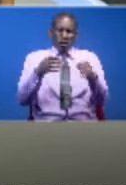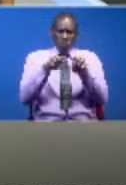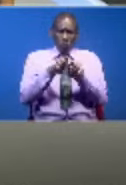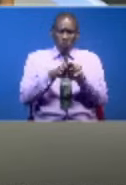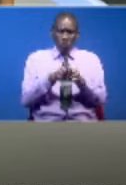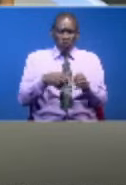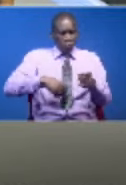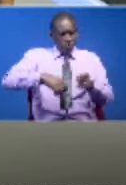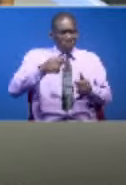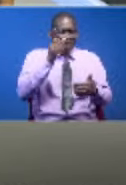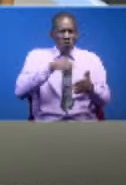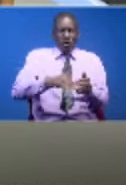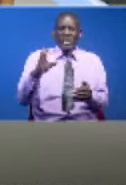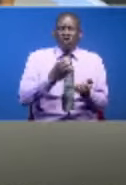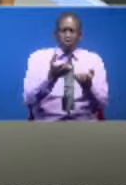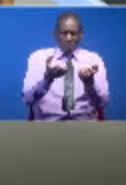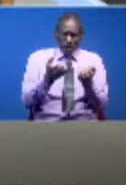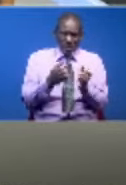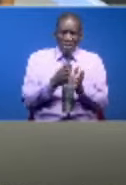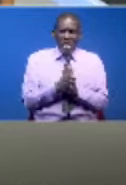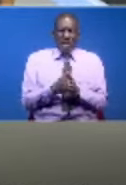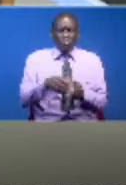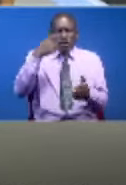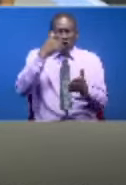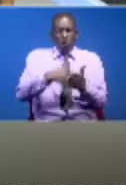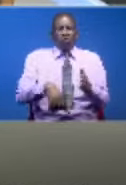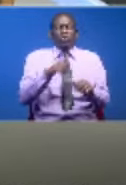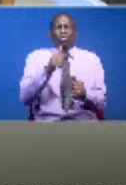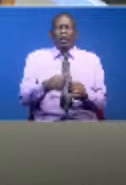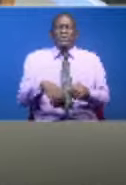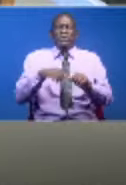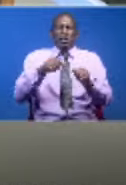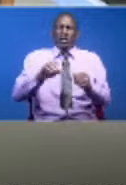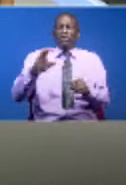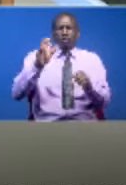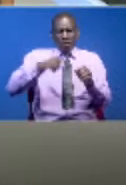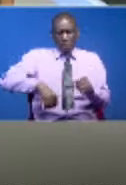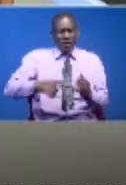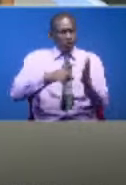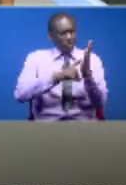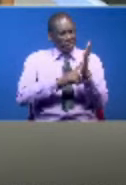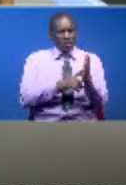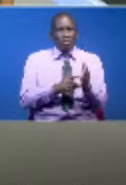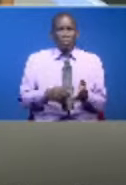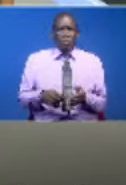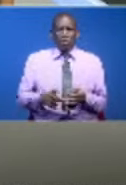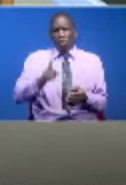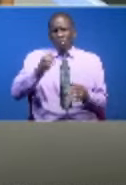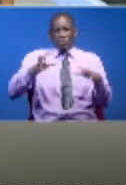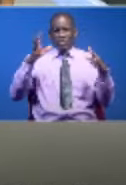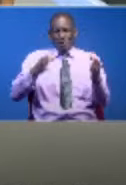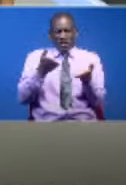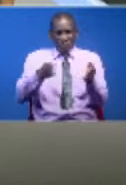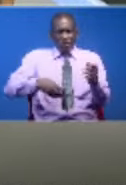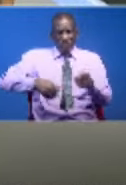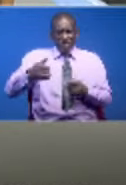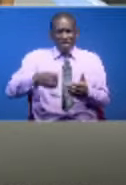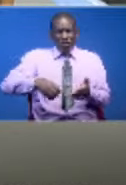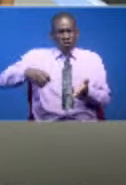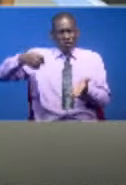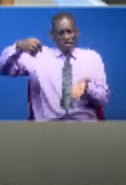sell what the customer needs and at a price point that he can afford. Yep. Right? For example, the one of the largest products that we sell is solar